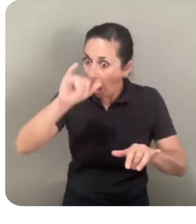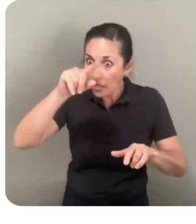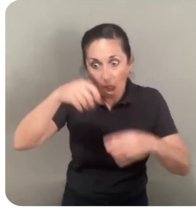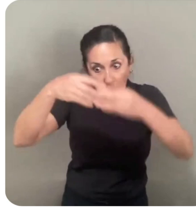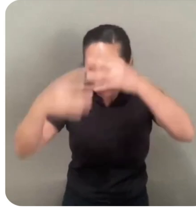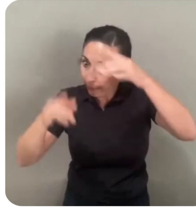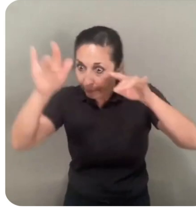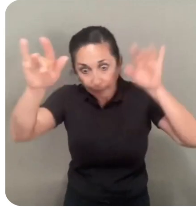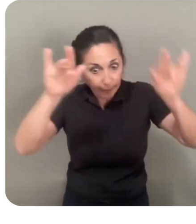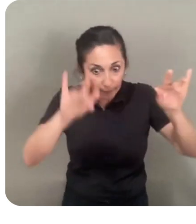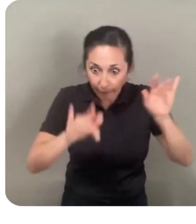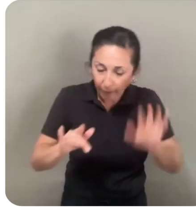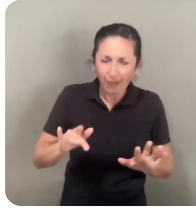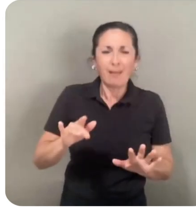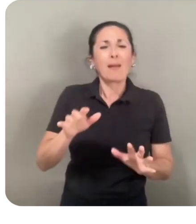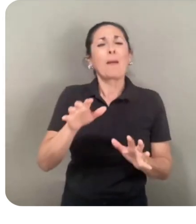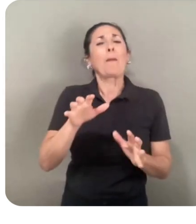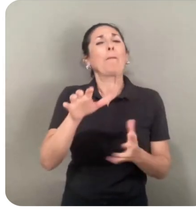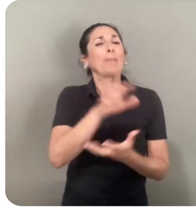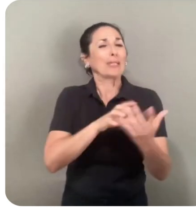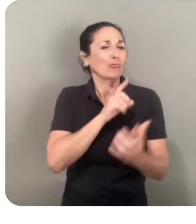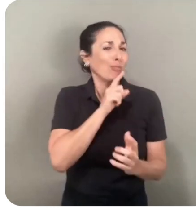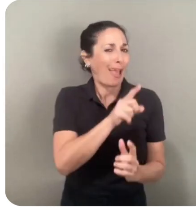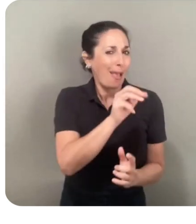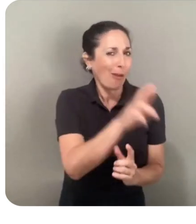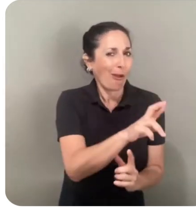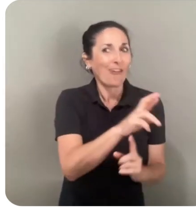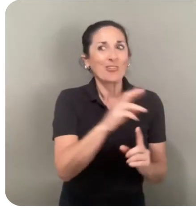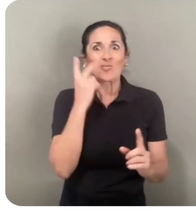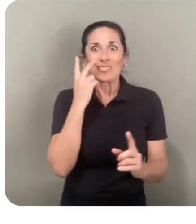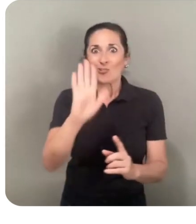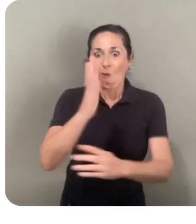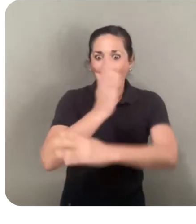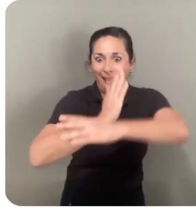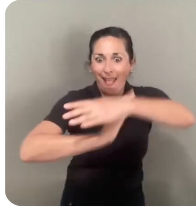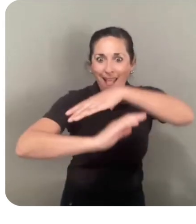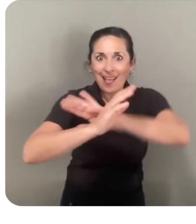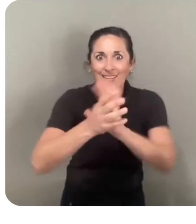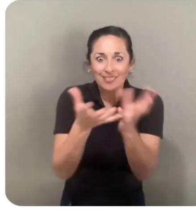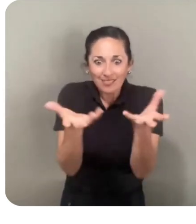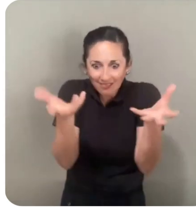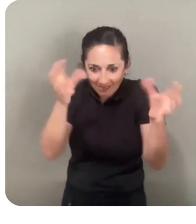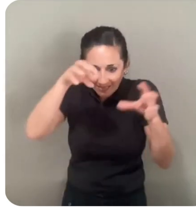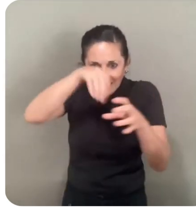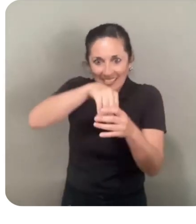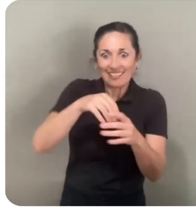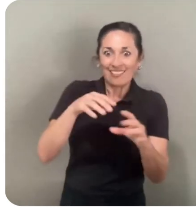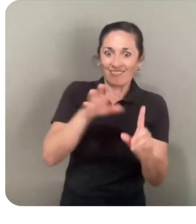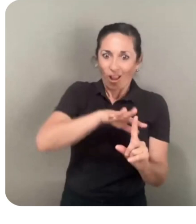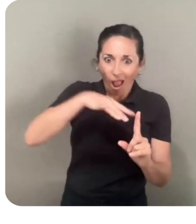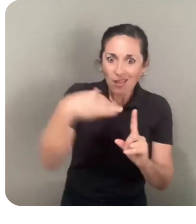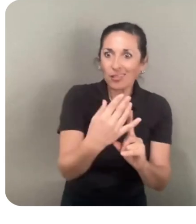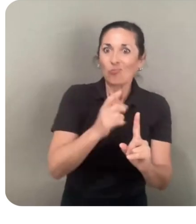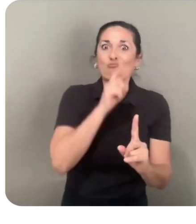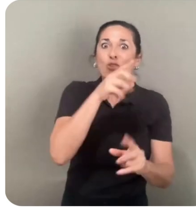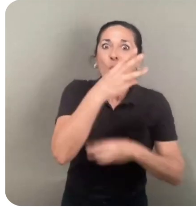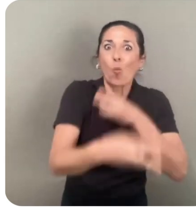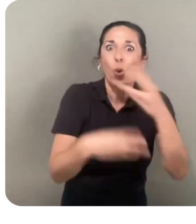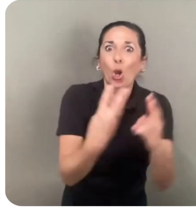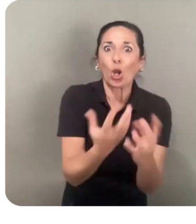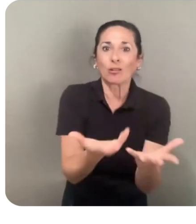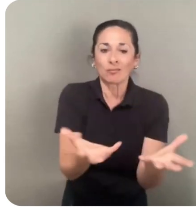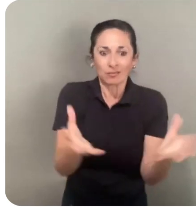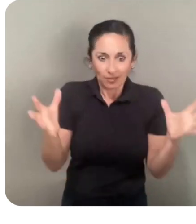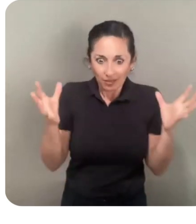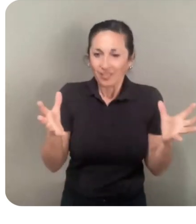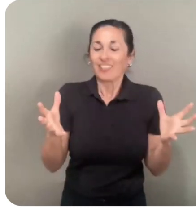clicked. In mixed reality, though, seeing your own hands in the context of the real world